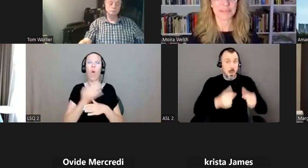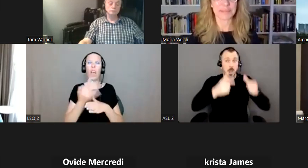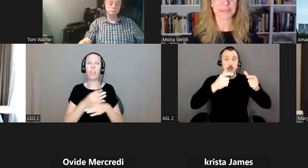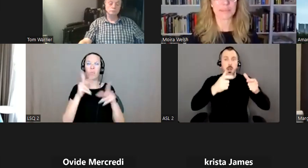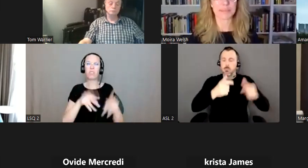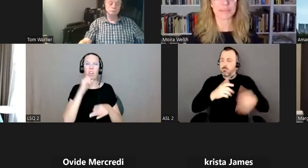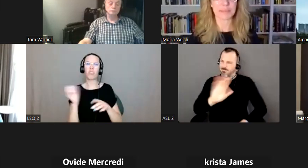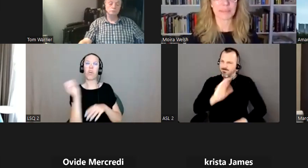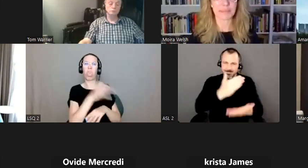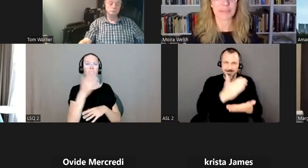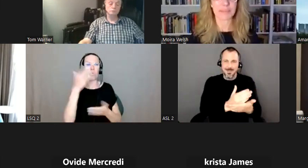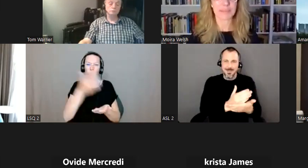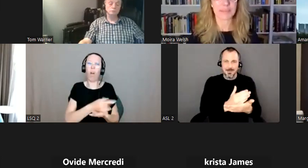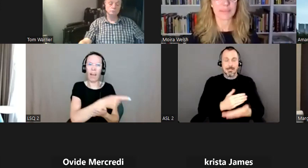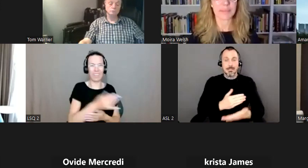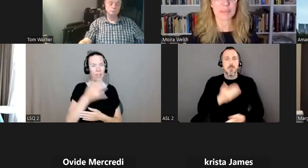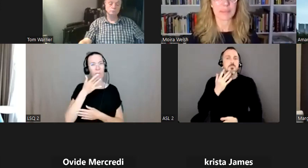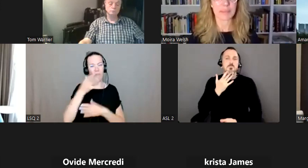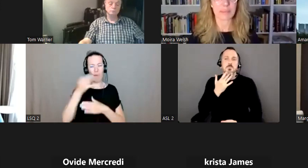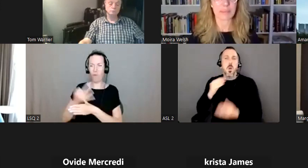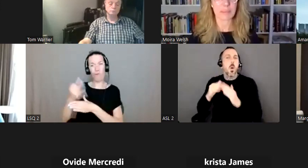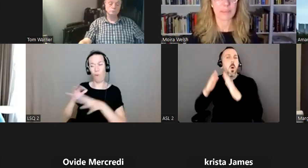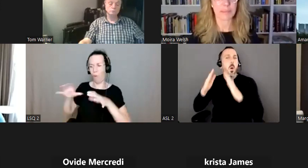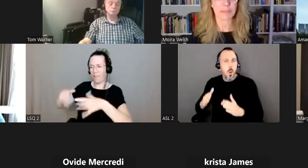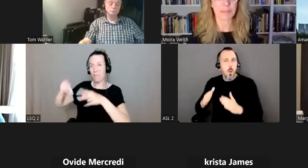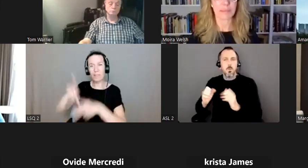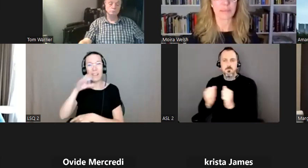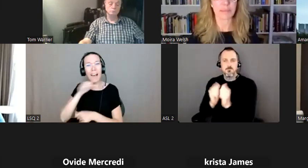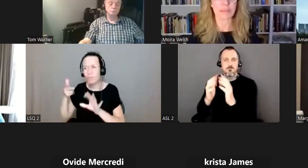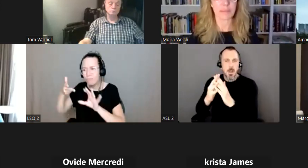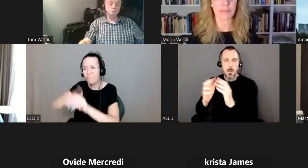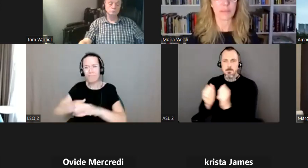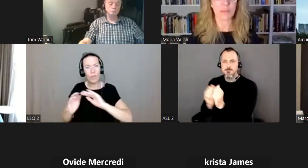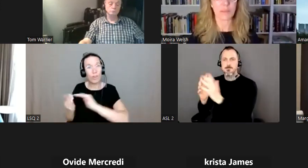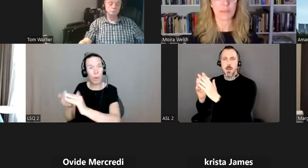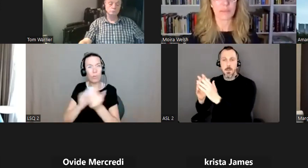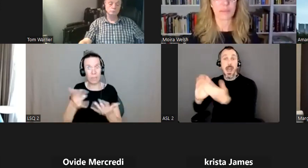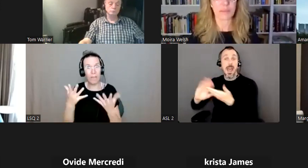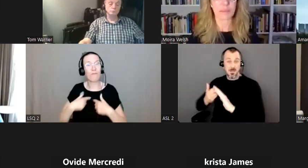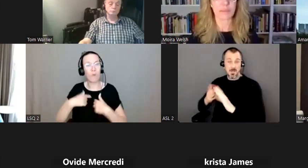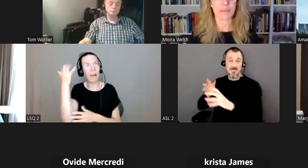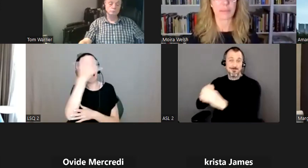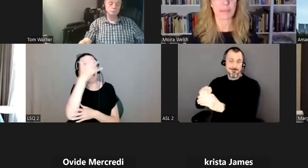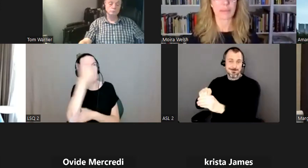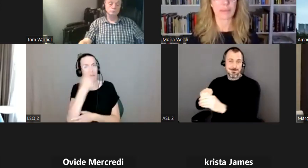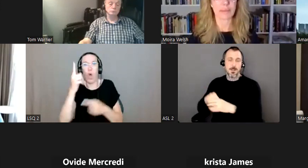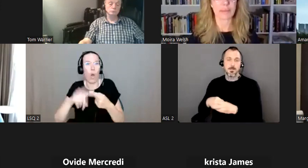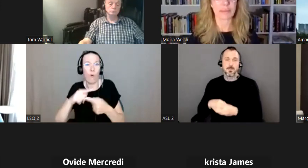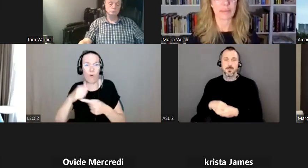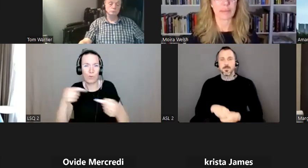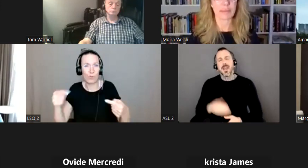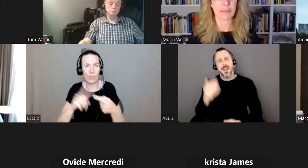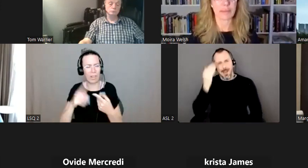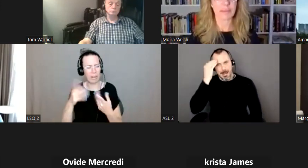of communities. And so, that's one particular area. And I think that's a practical area, difficult area,